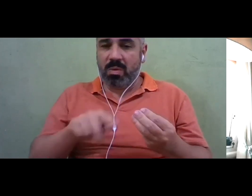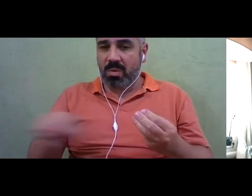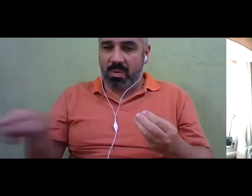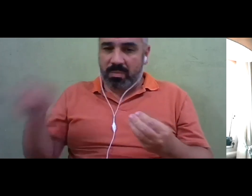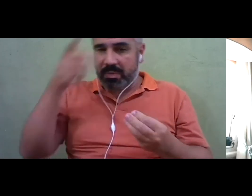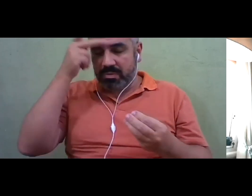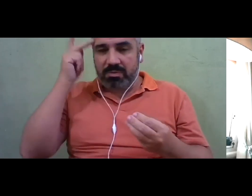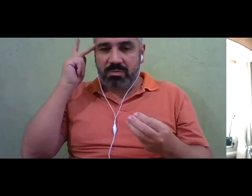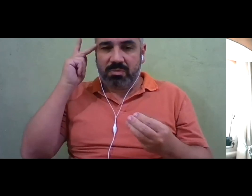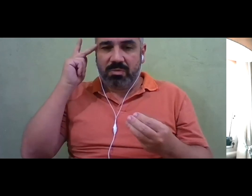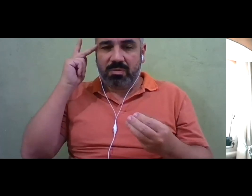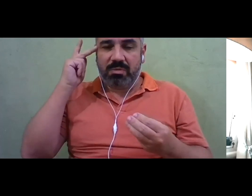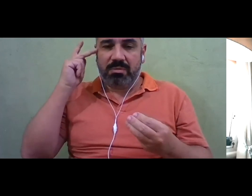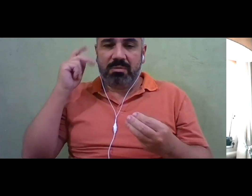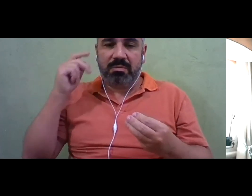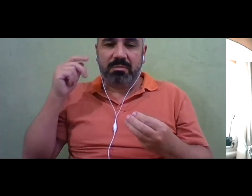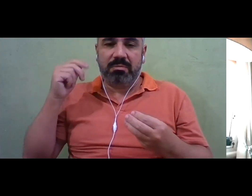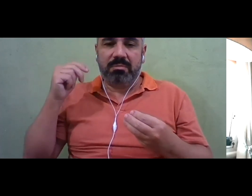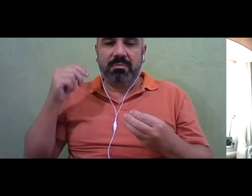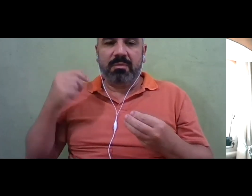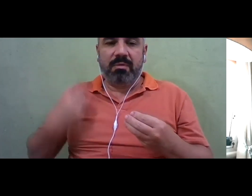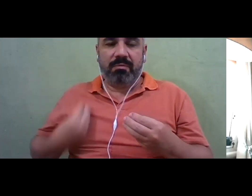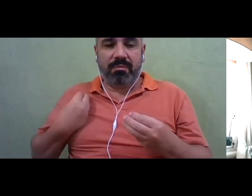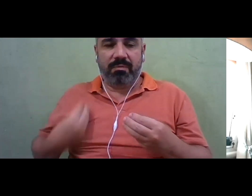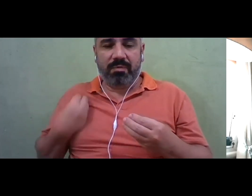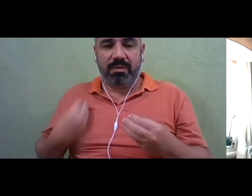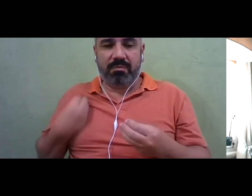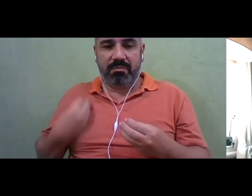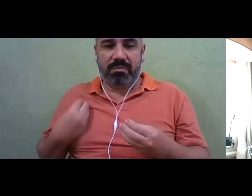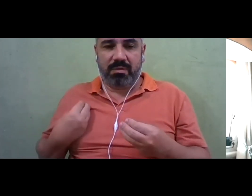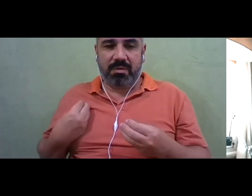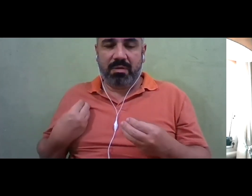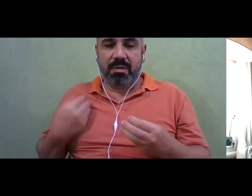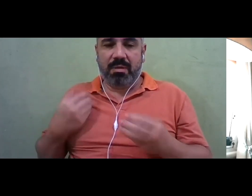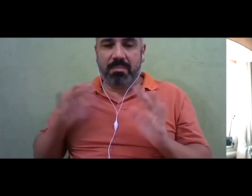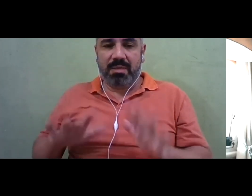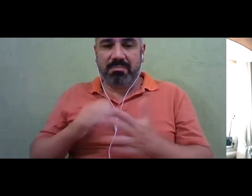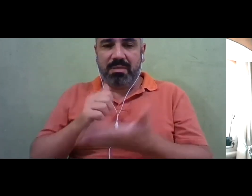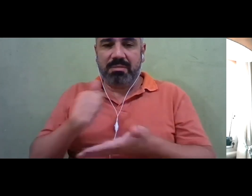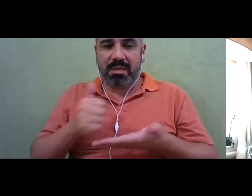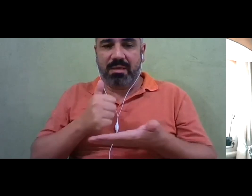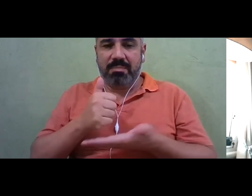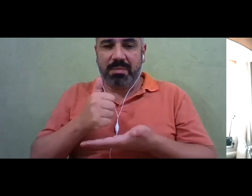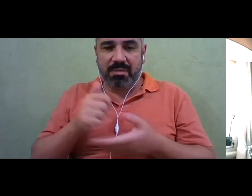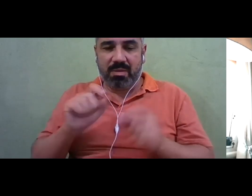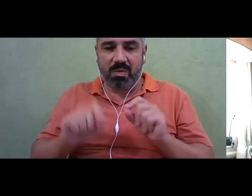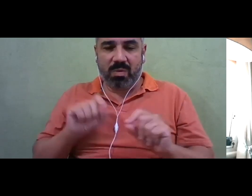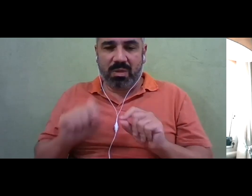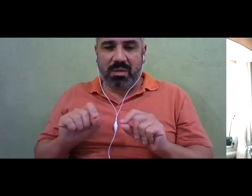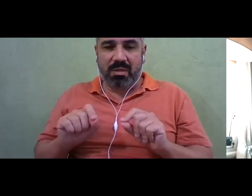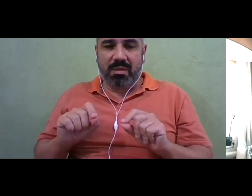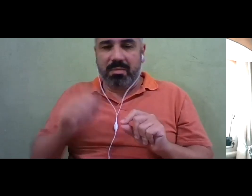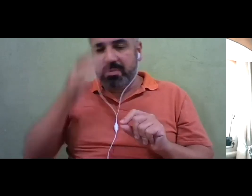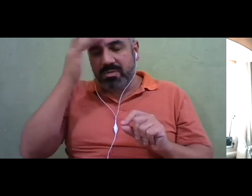true. But basically, what the individual person is trying to do is to accurately express what